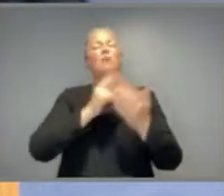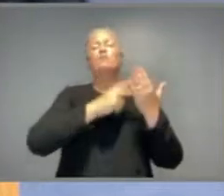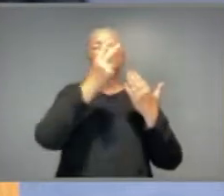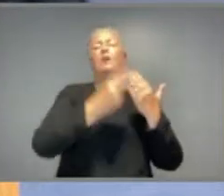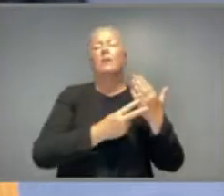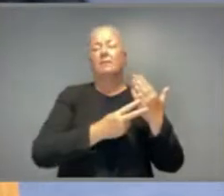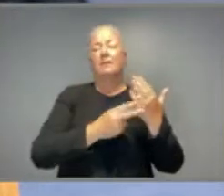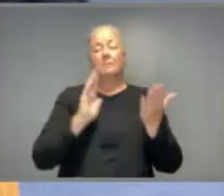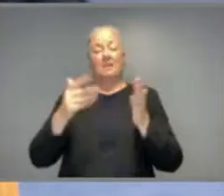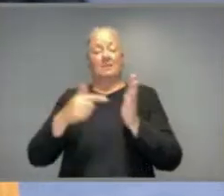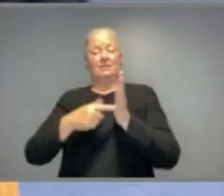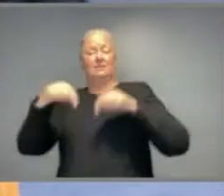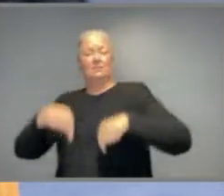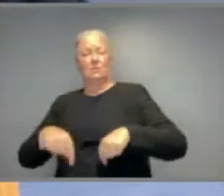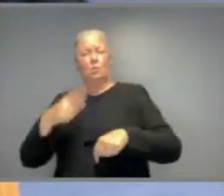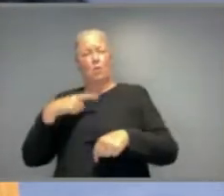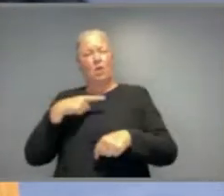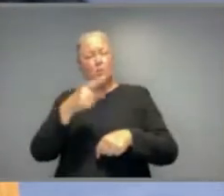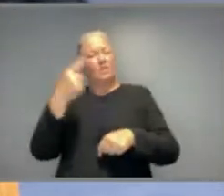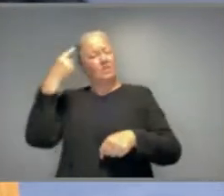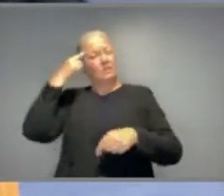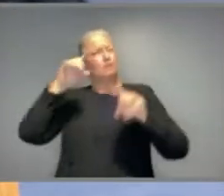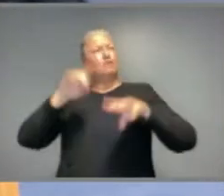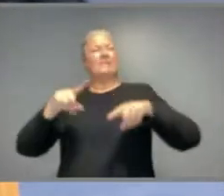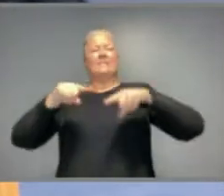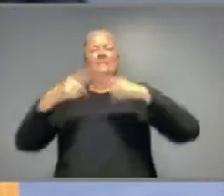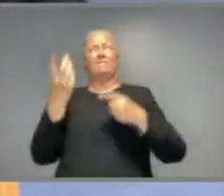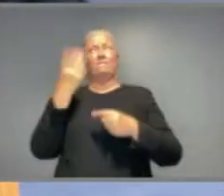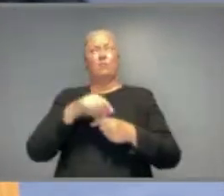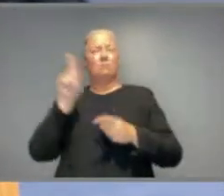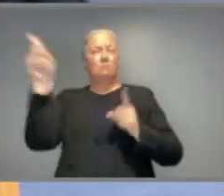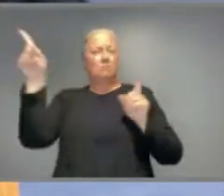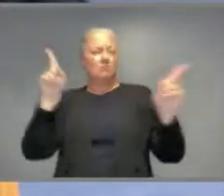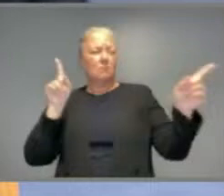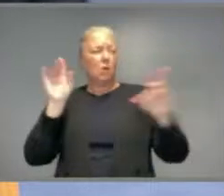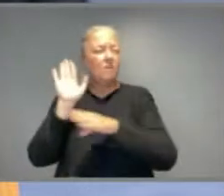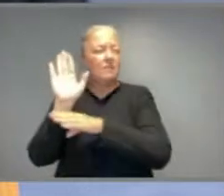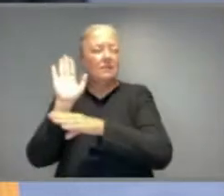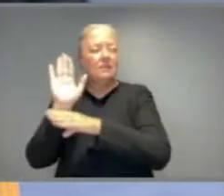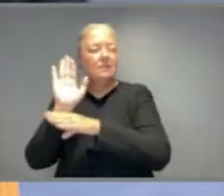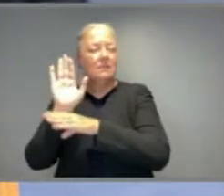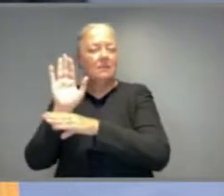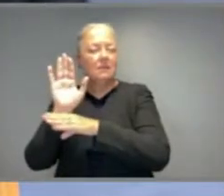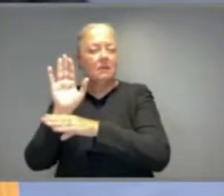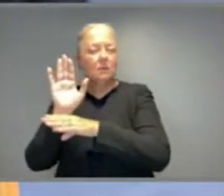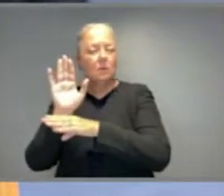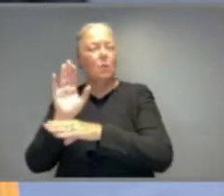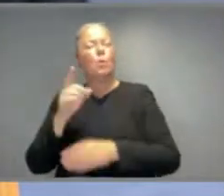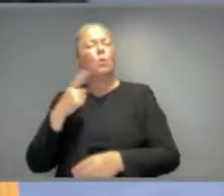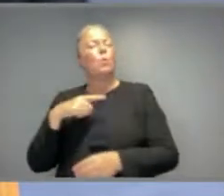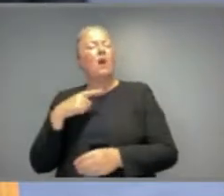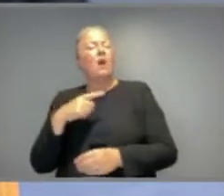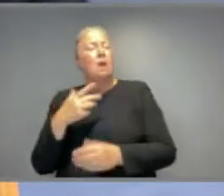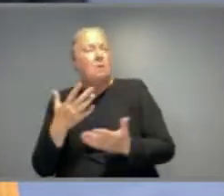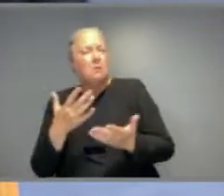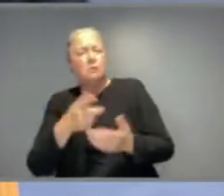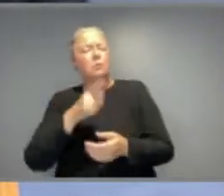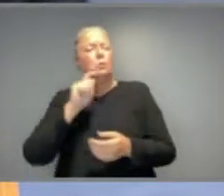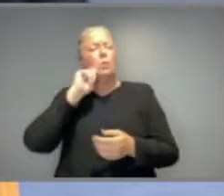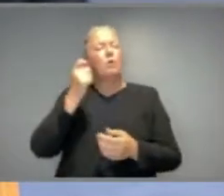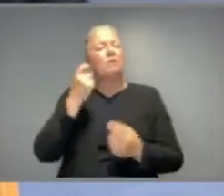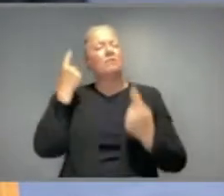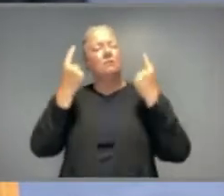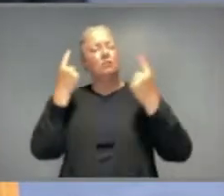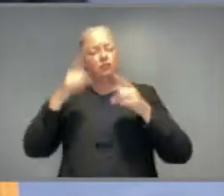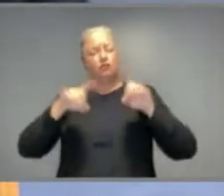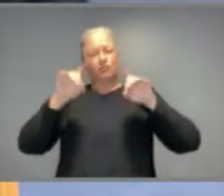think Australia is any different? And will you consider, or if you won't, why won't you consider giving Australians